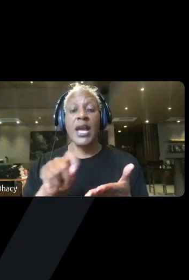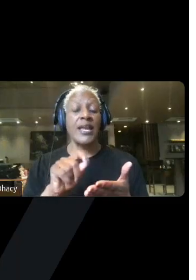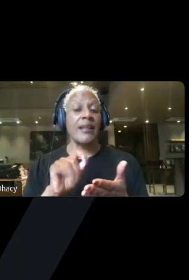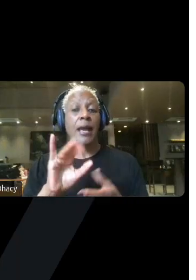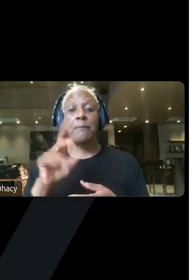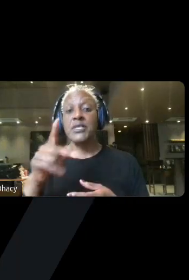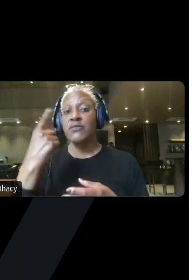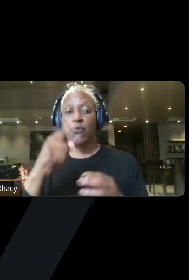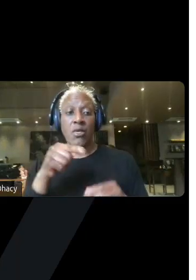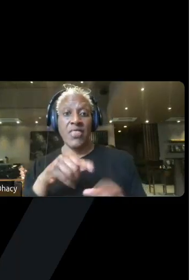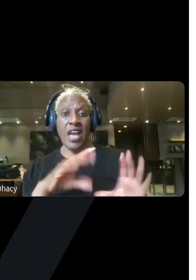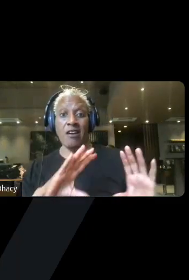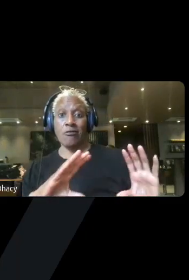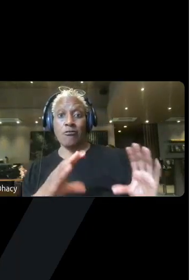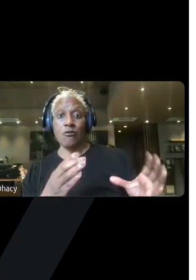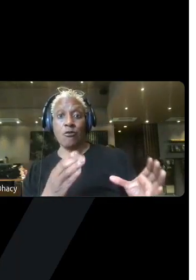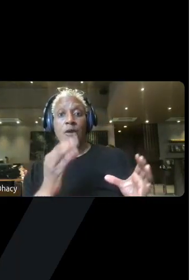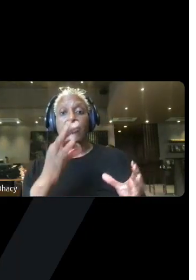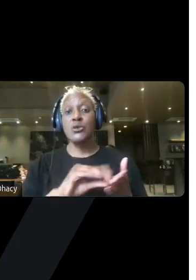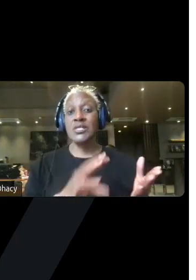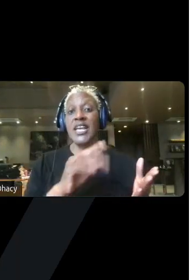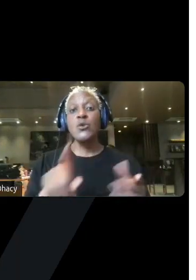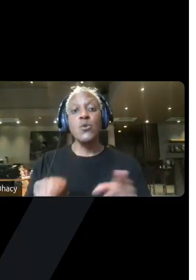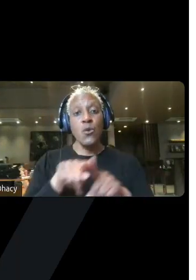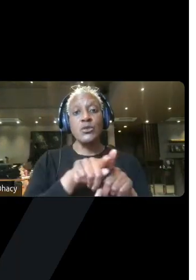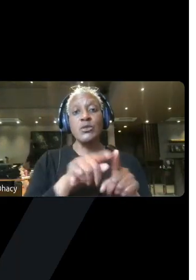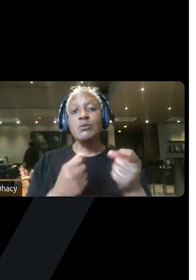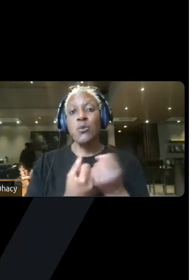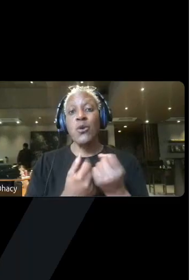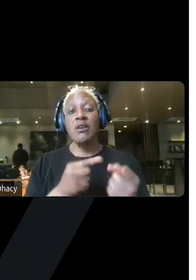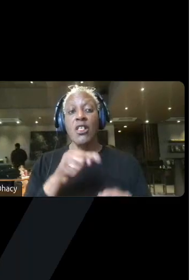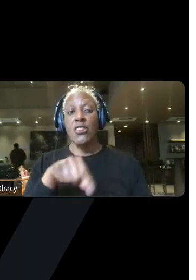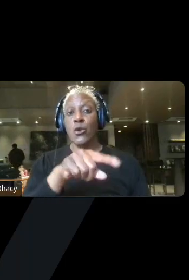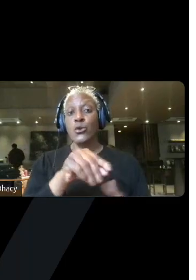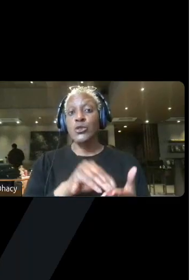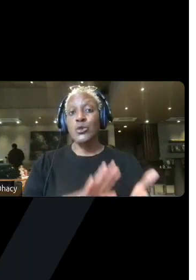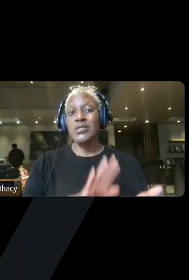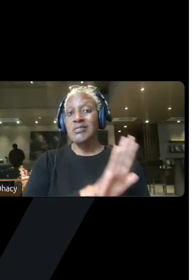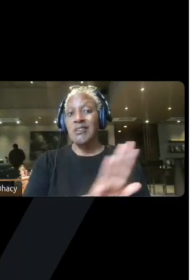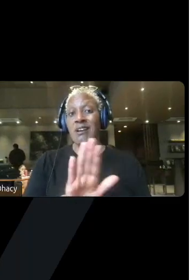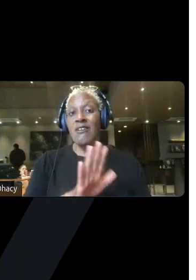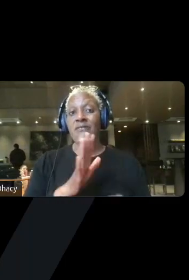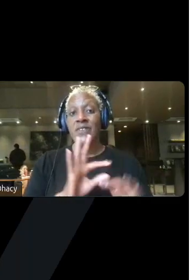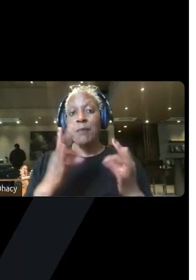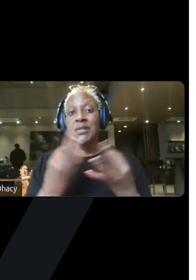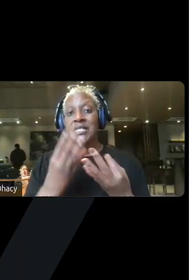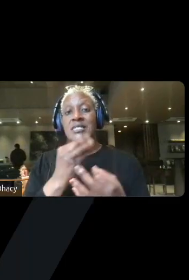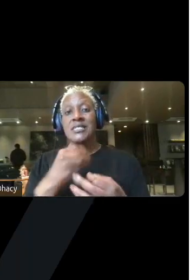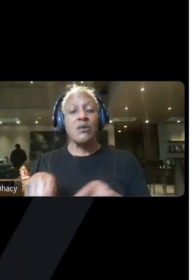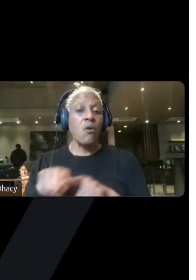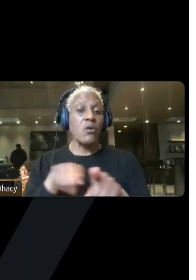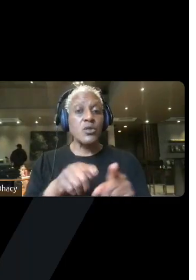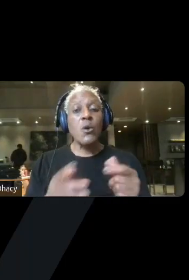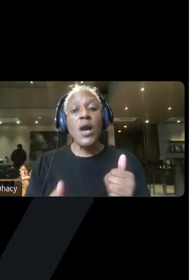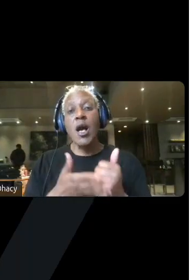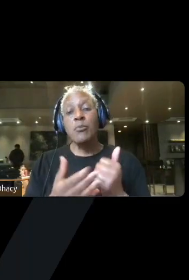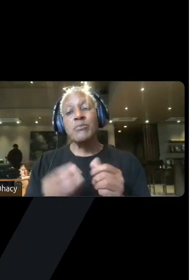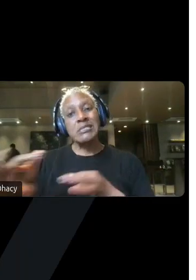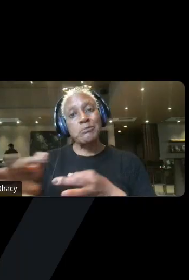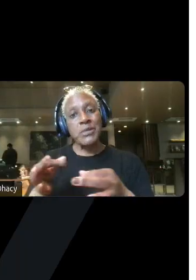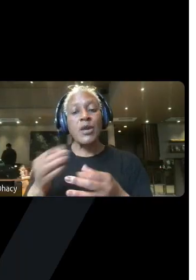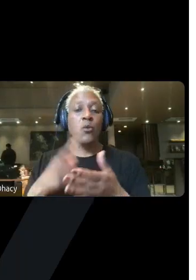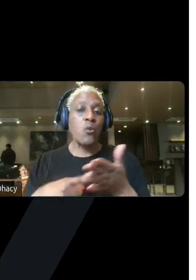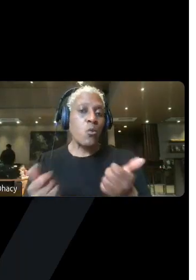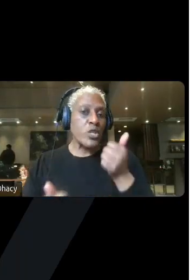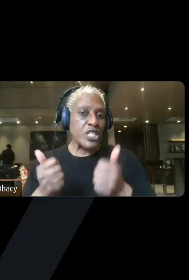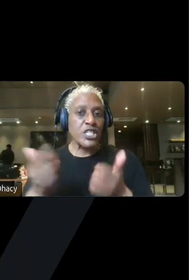students and you're supporting their families in understanding what is in their child's IEP and what services would help make their child successful.